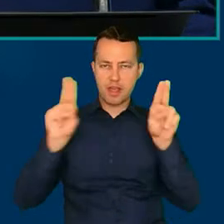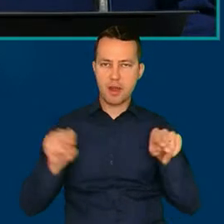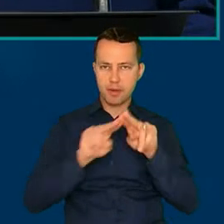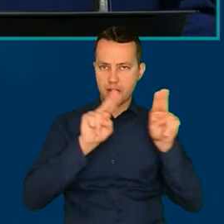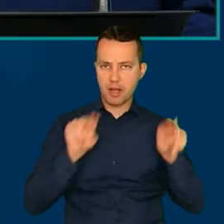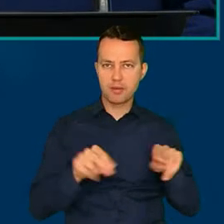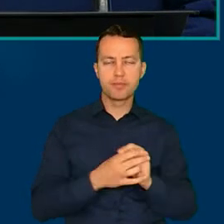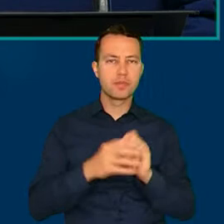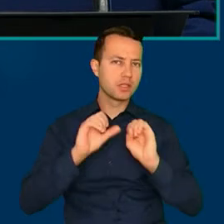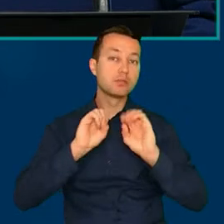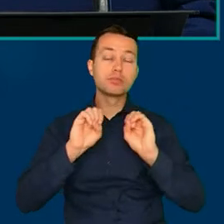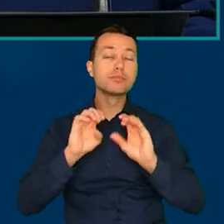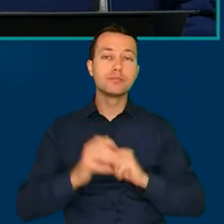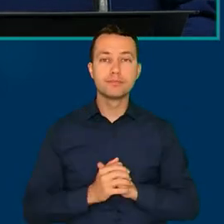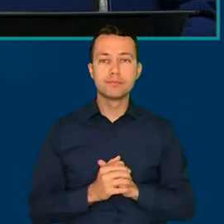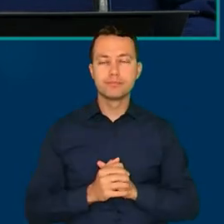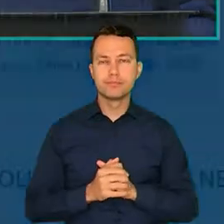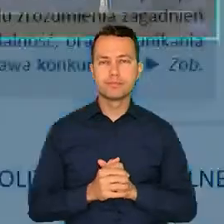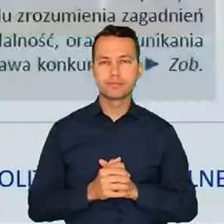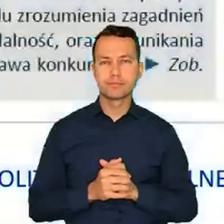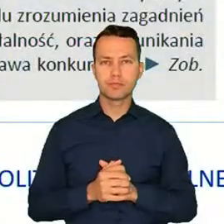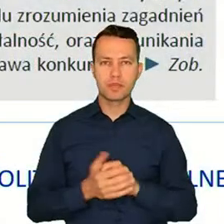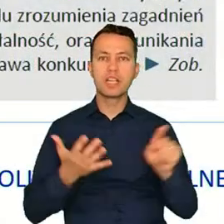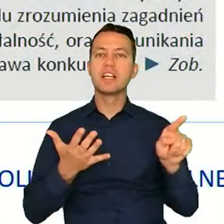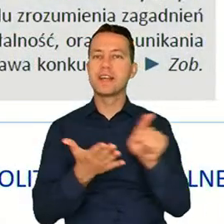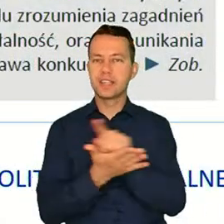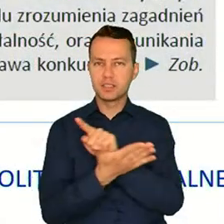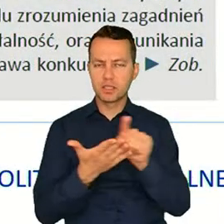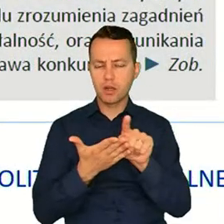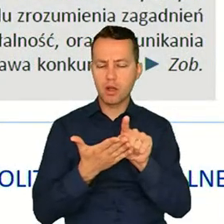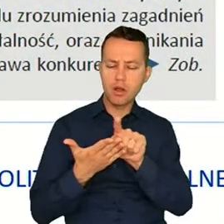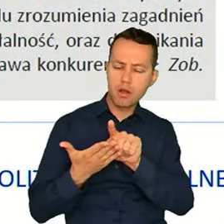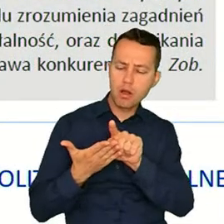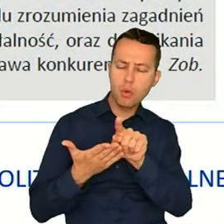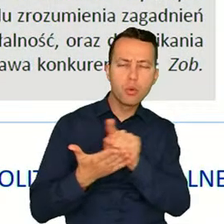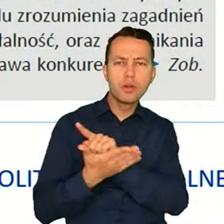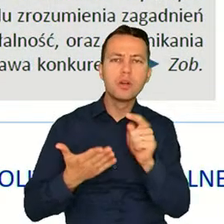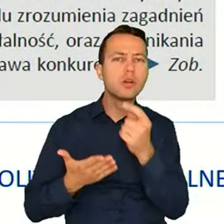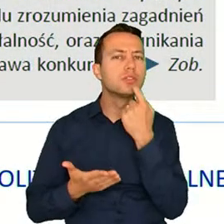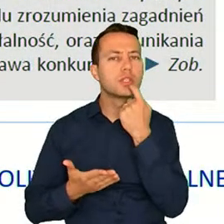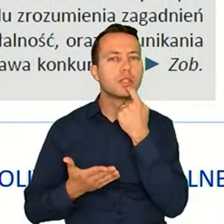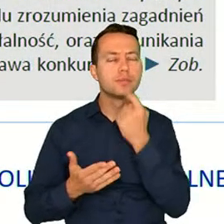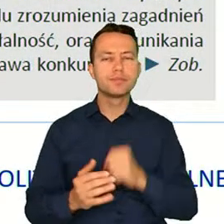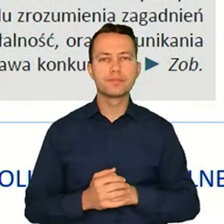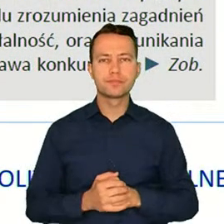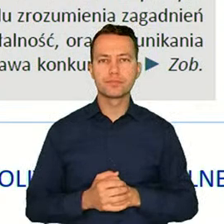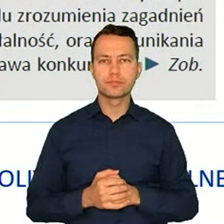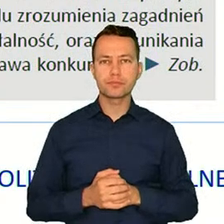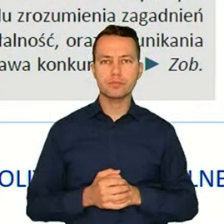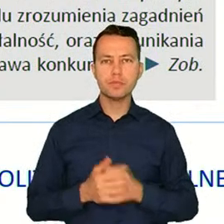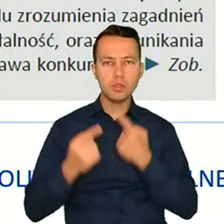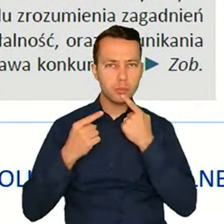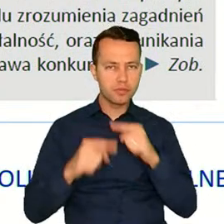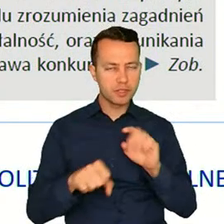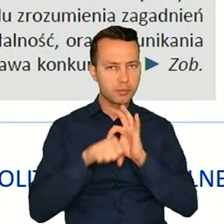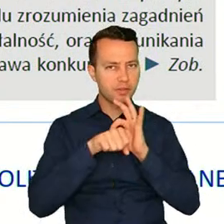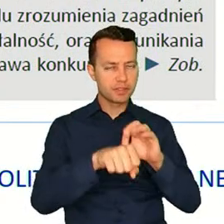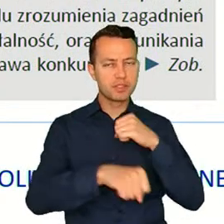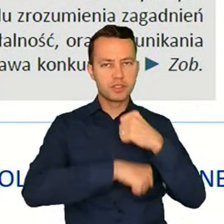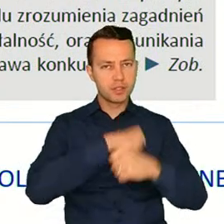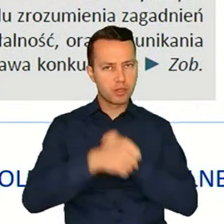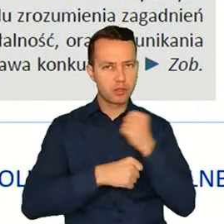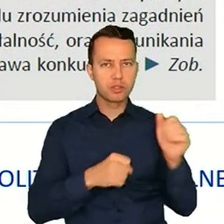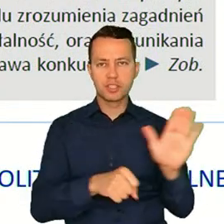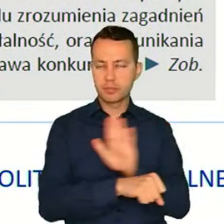frames explaining the topic of risk, how risk is understood in responsible business